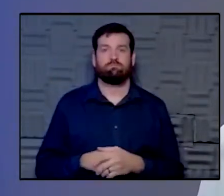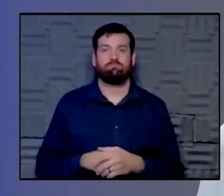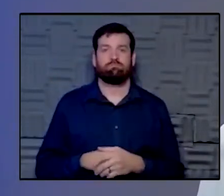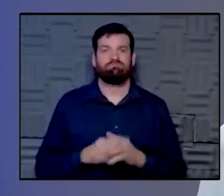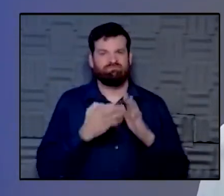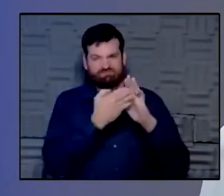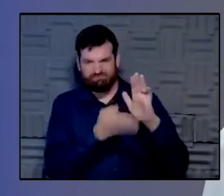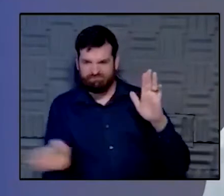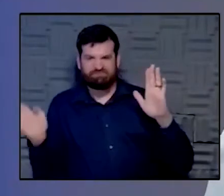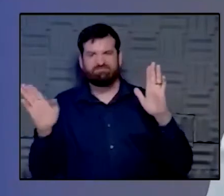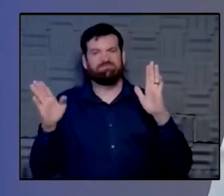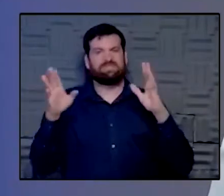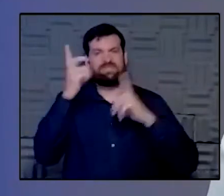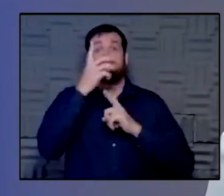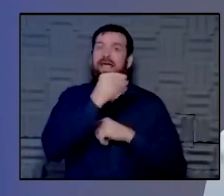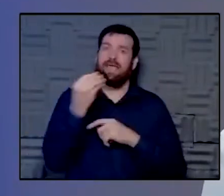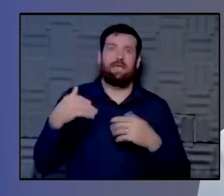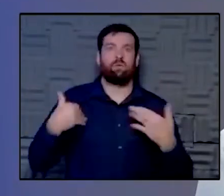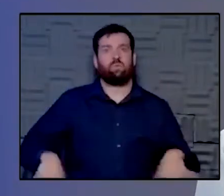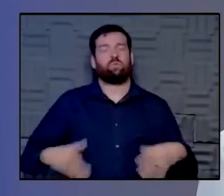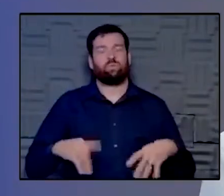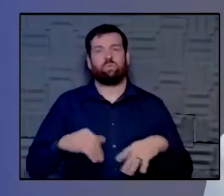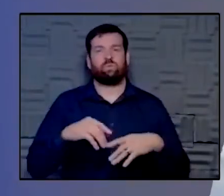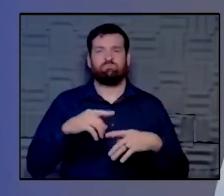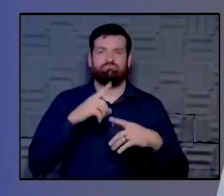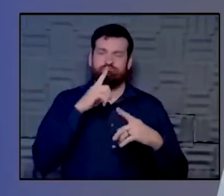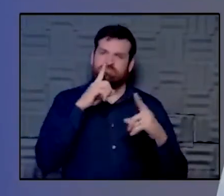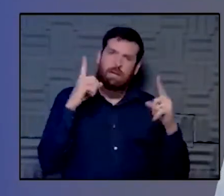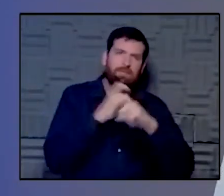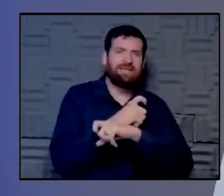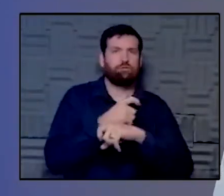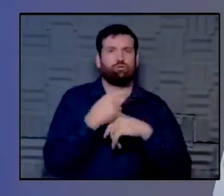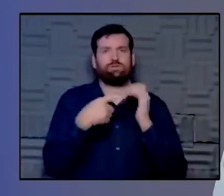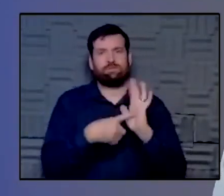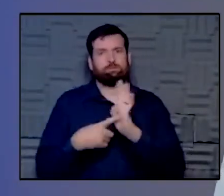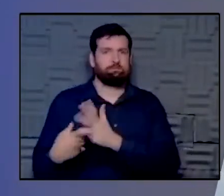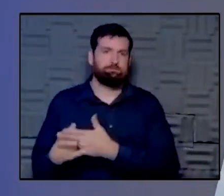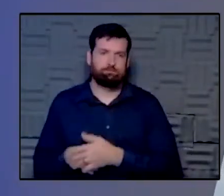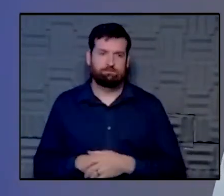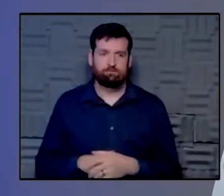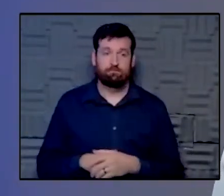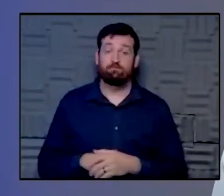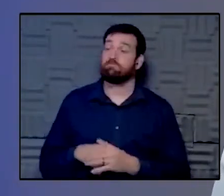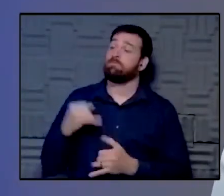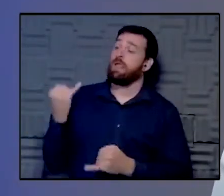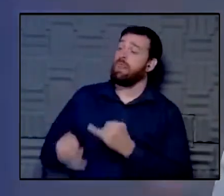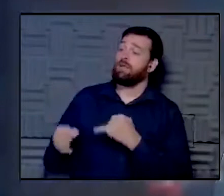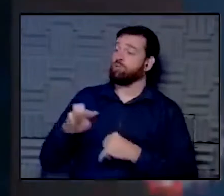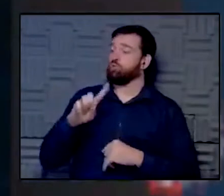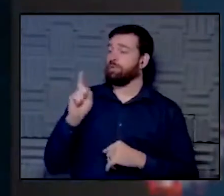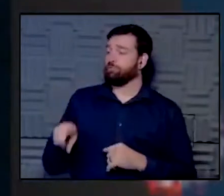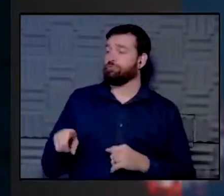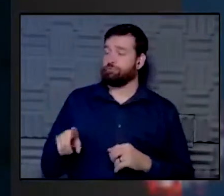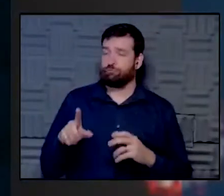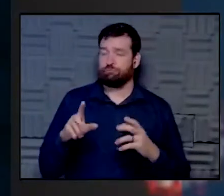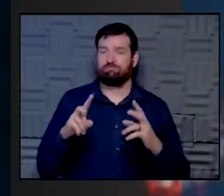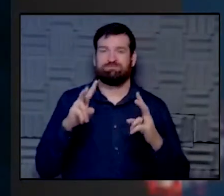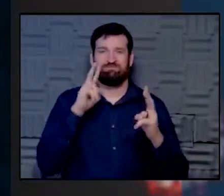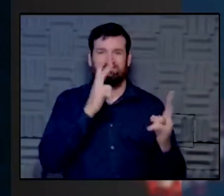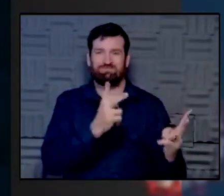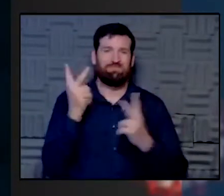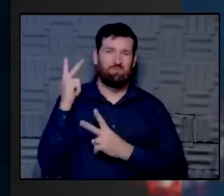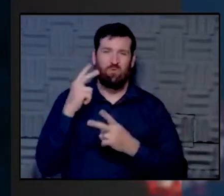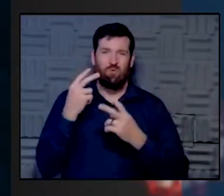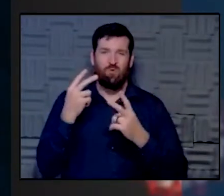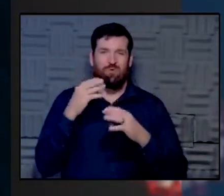of disease and those horrible complications of the disease as well. Okay, and our last question on the theme of Memorial Weekend.